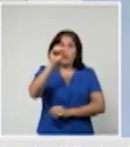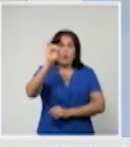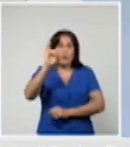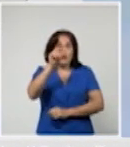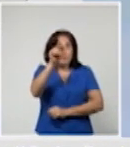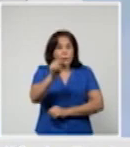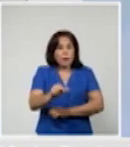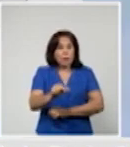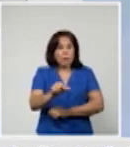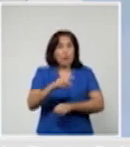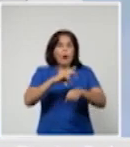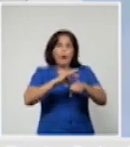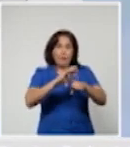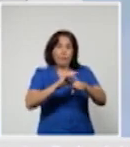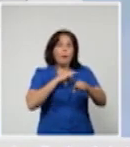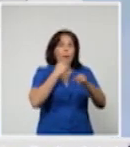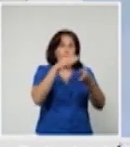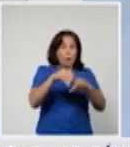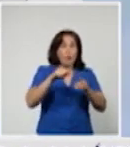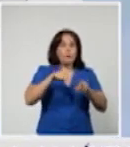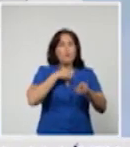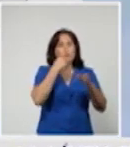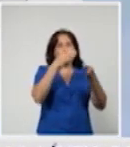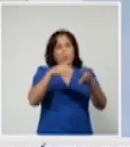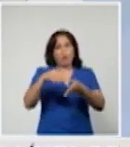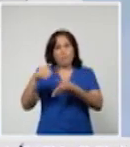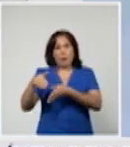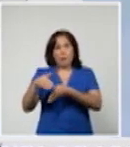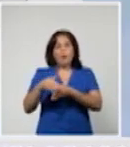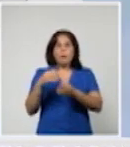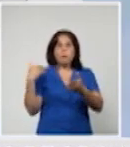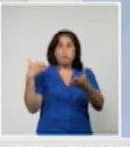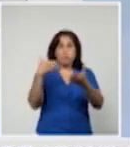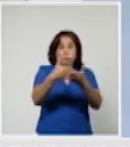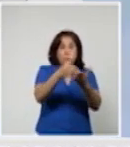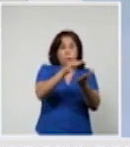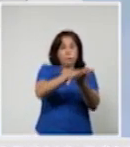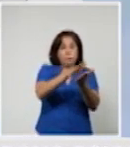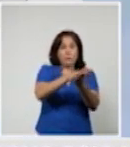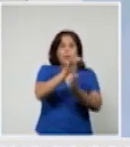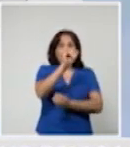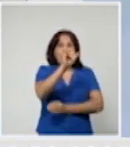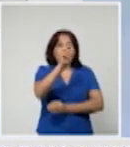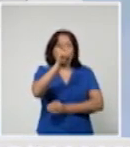4,507 to be exact, for a total of